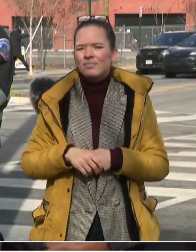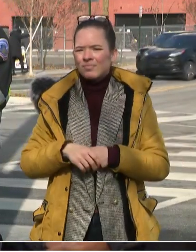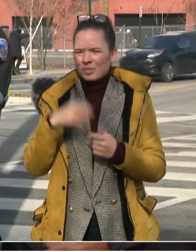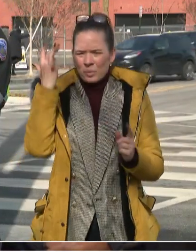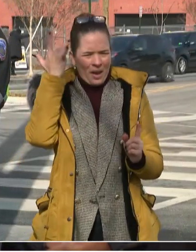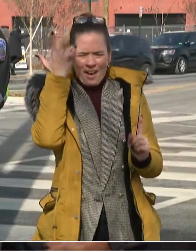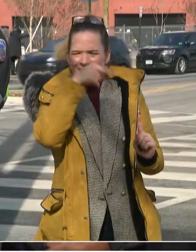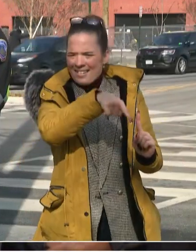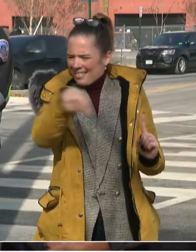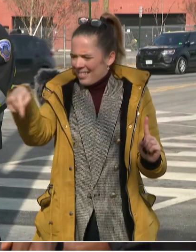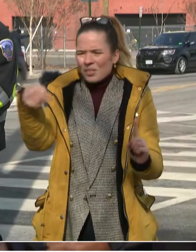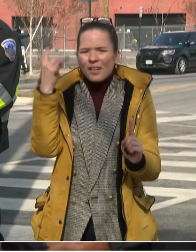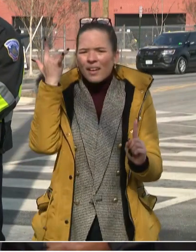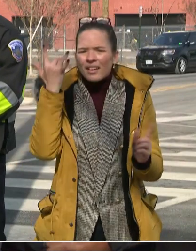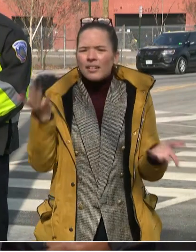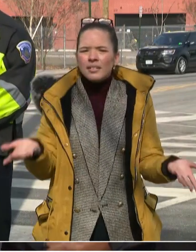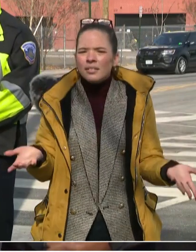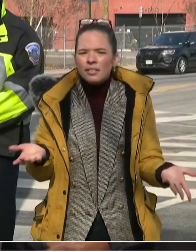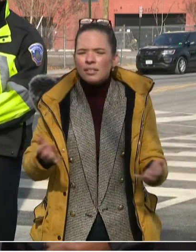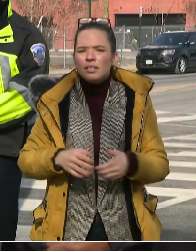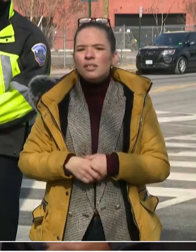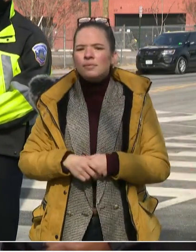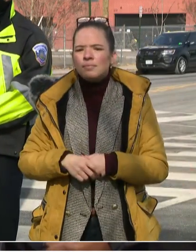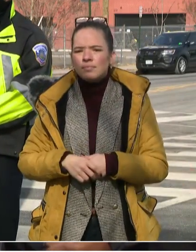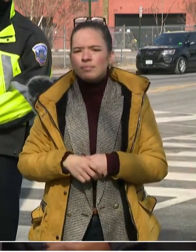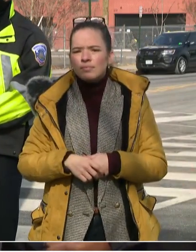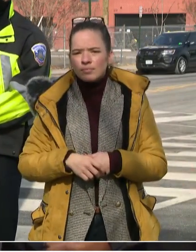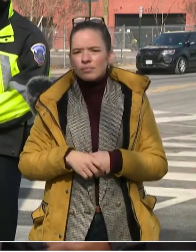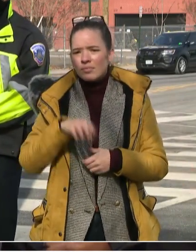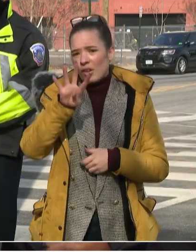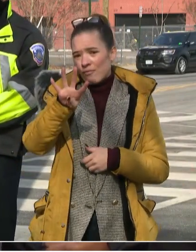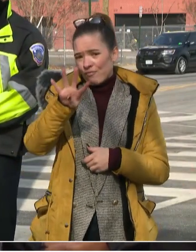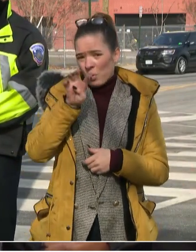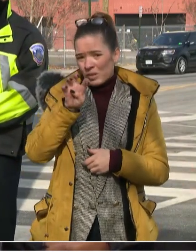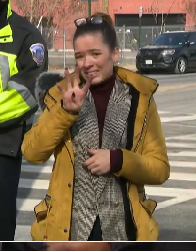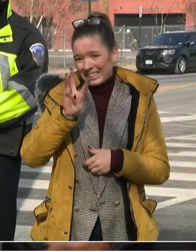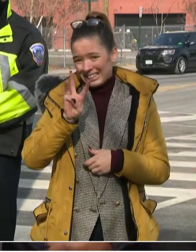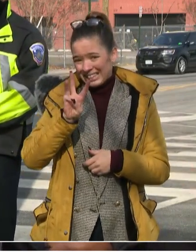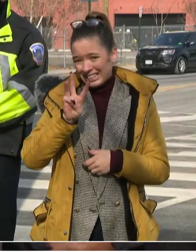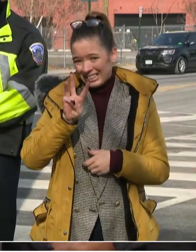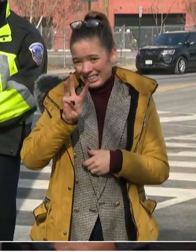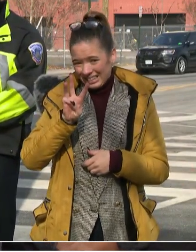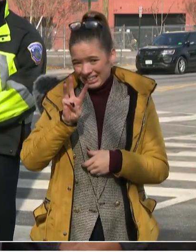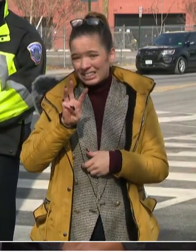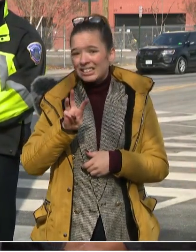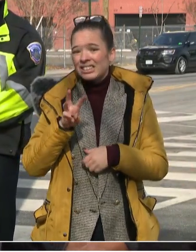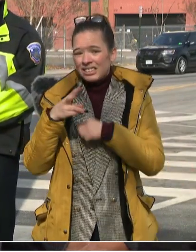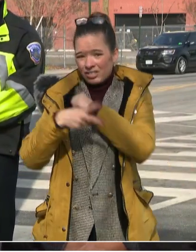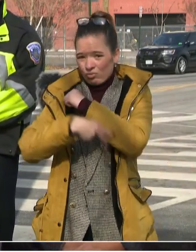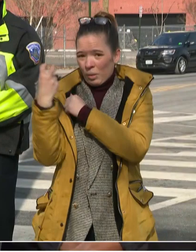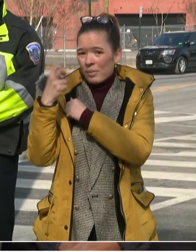Last year, we had 456 carjackings in our city.